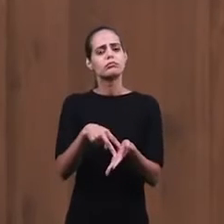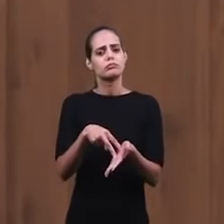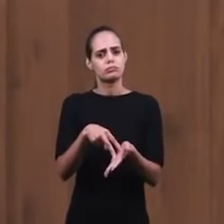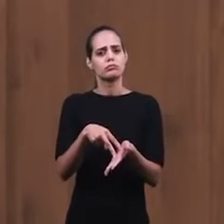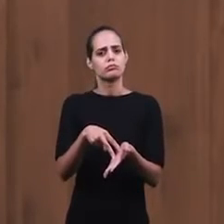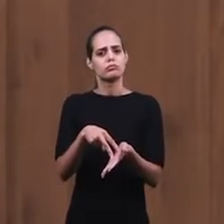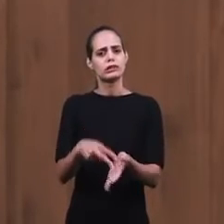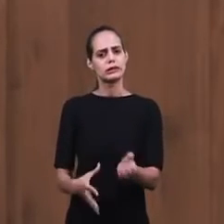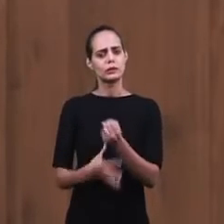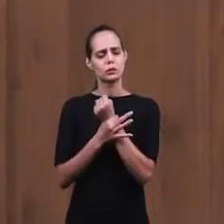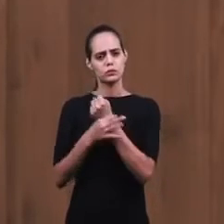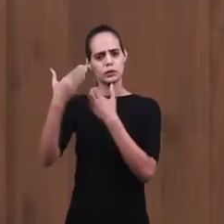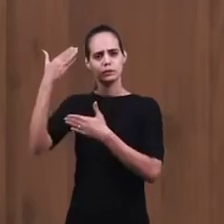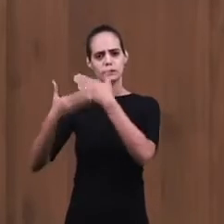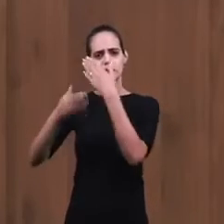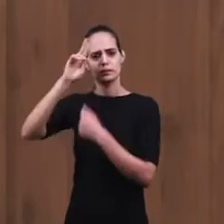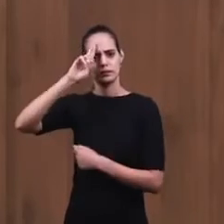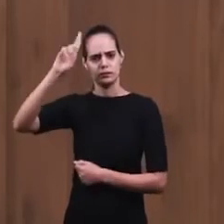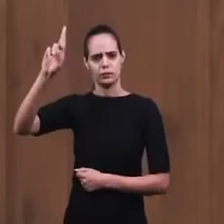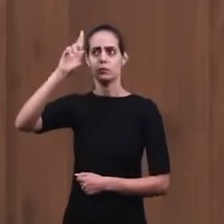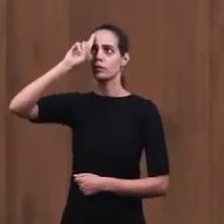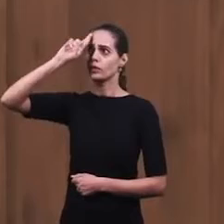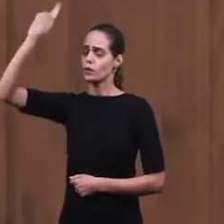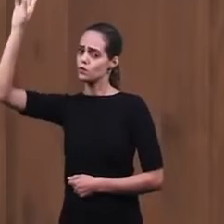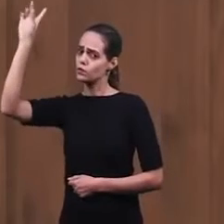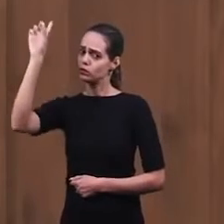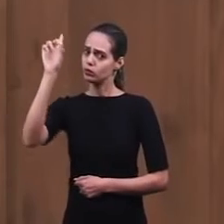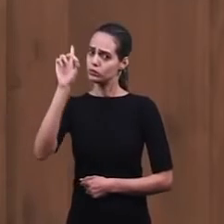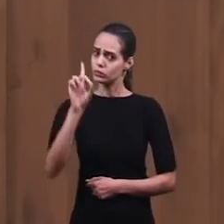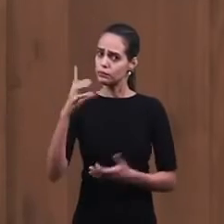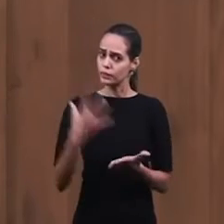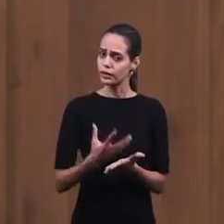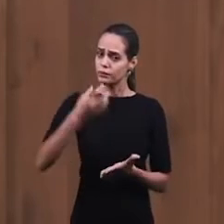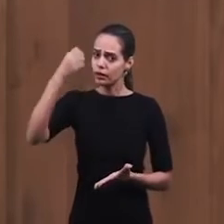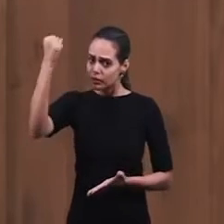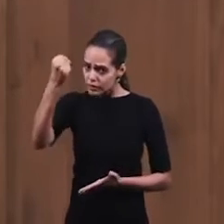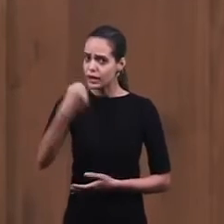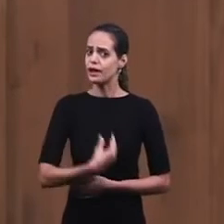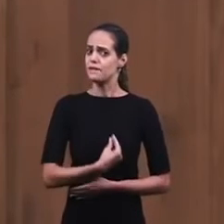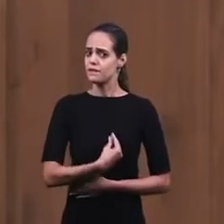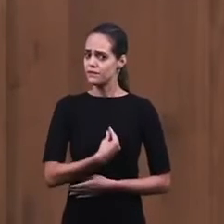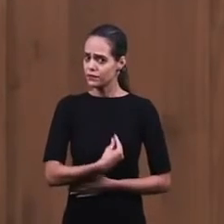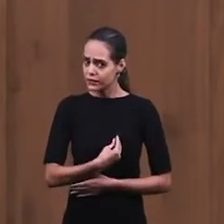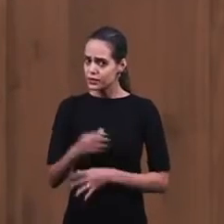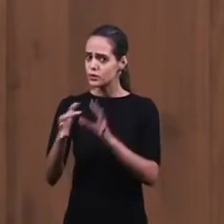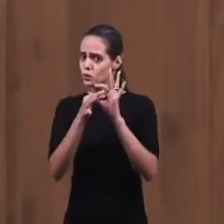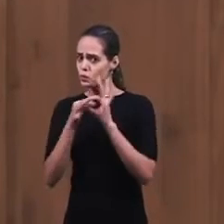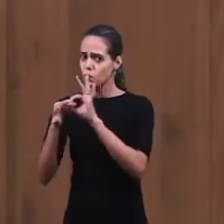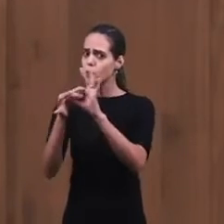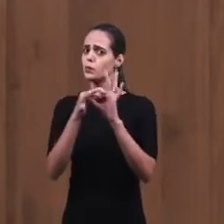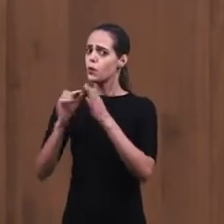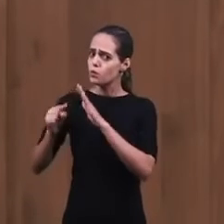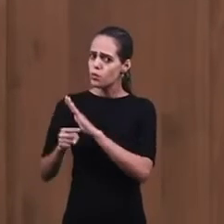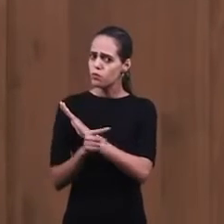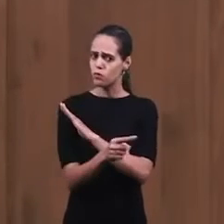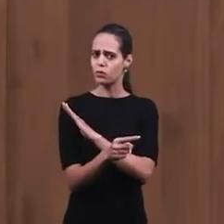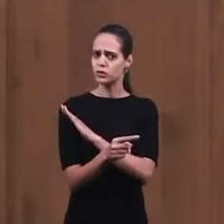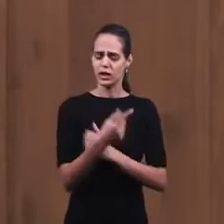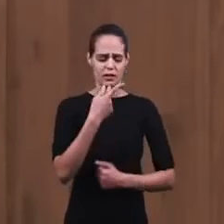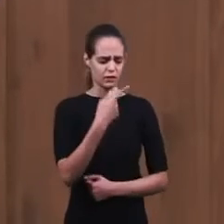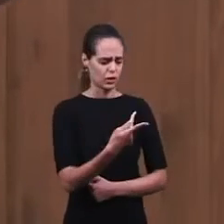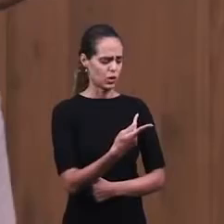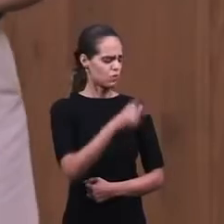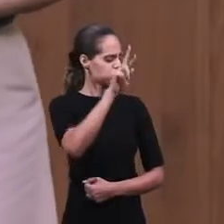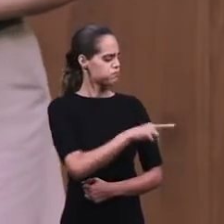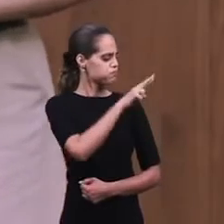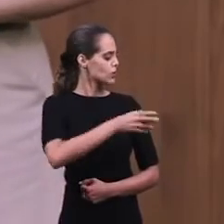to rapture lives that were restored and said no to the world. The Word of God says, look at the slide, it